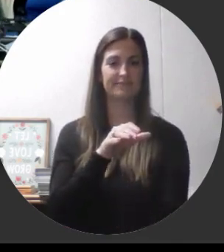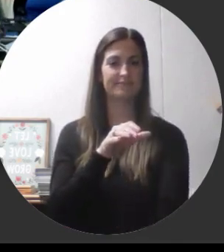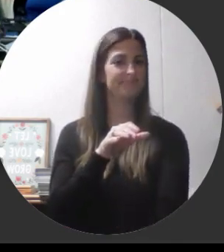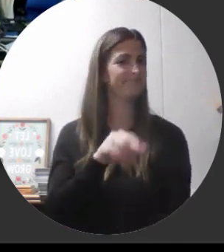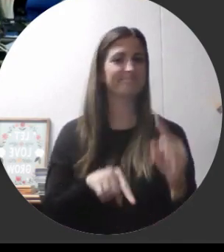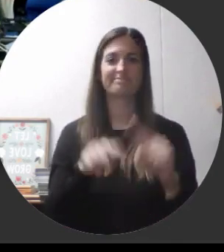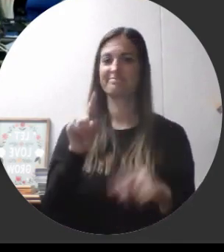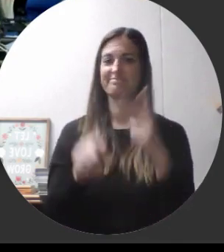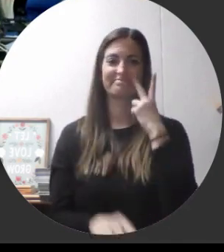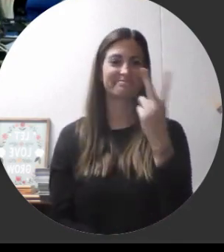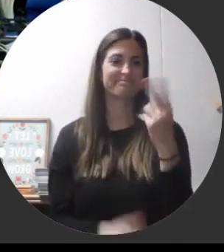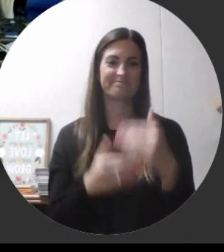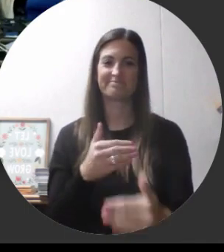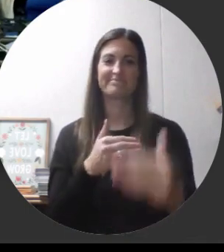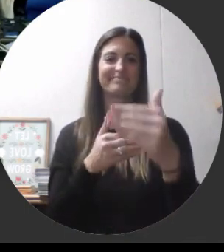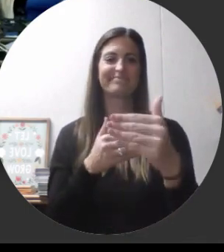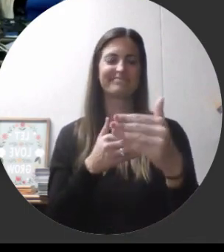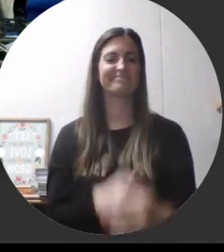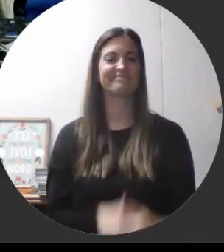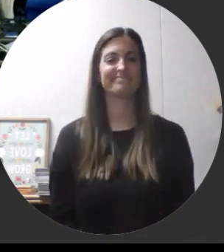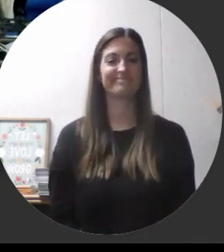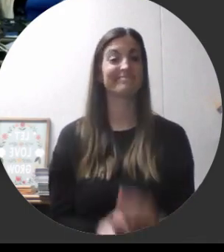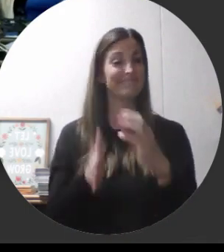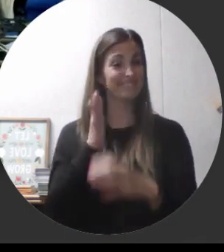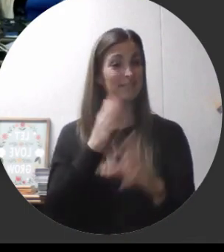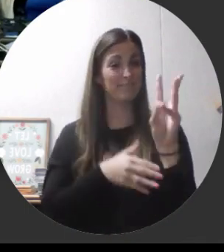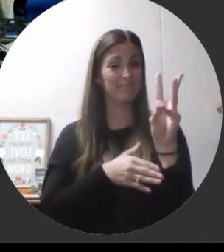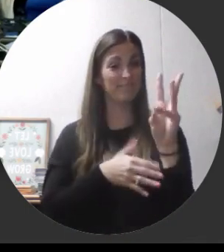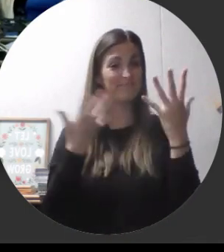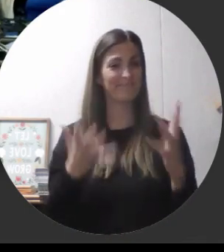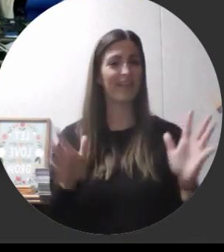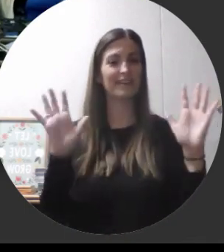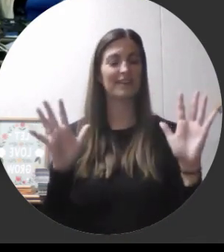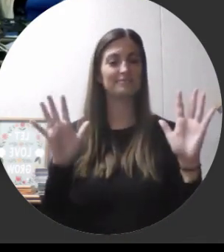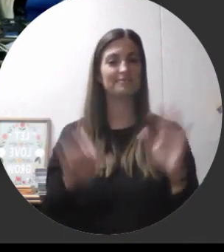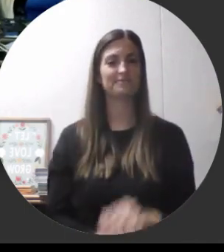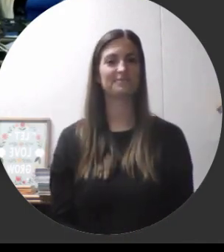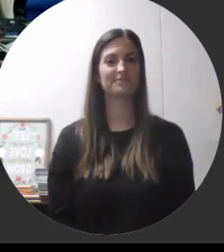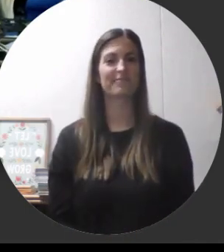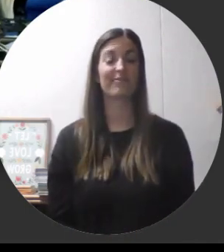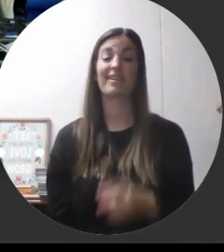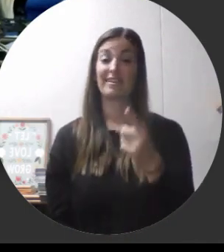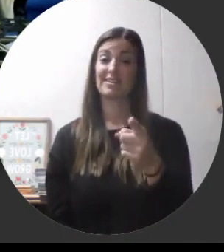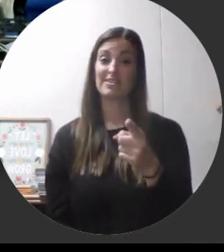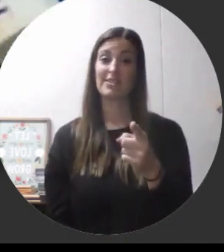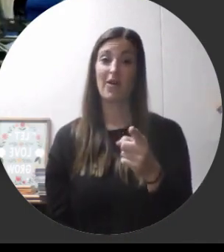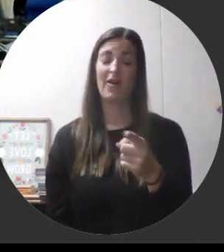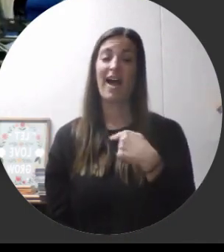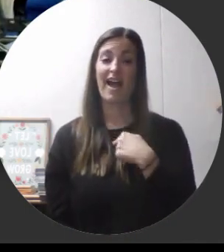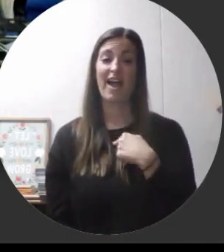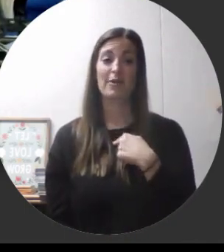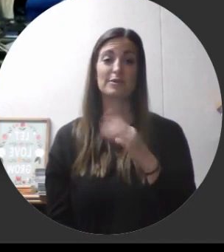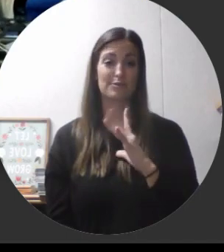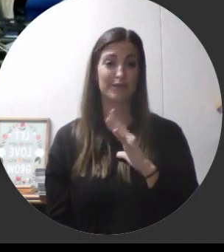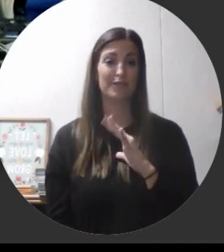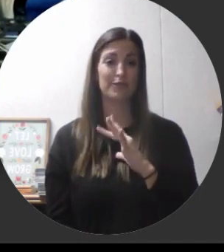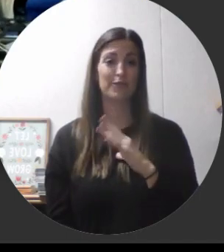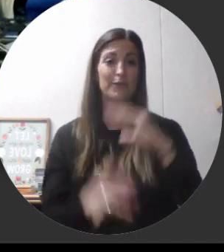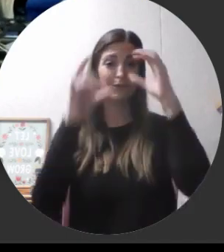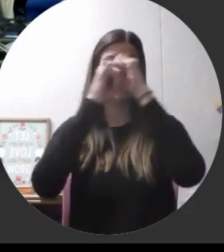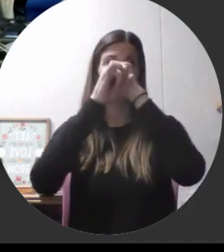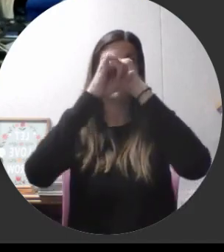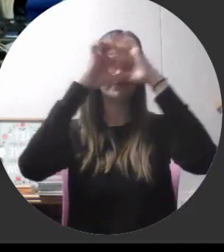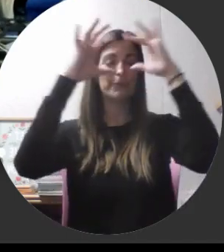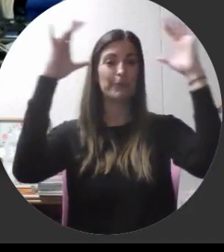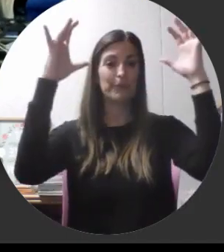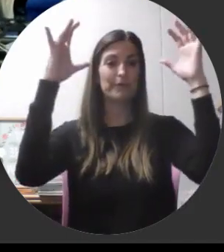sight. And that is the end of chapter 6. Some really cool imagery in there. I bet We could have some cool Lego